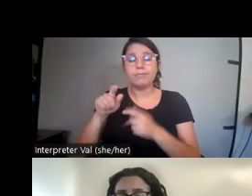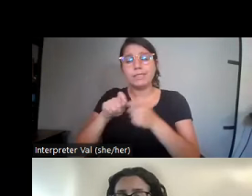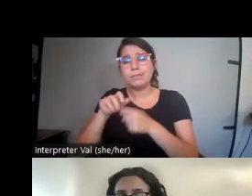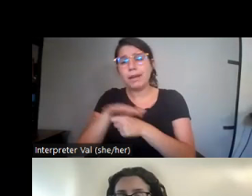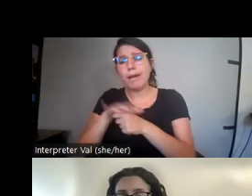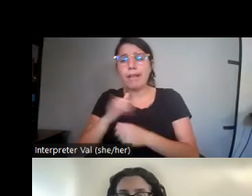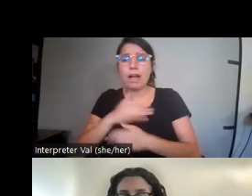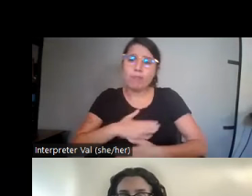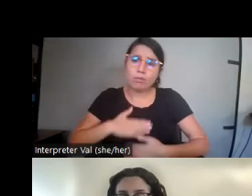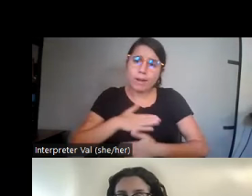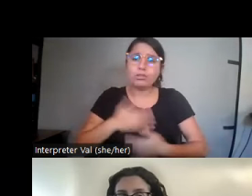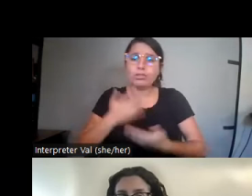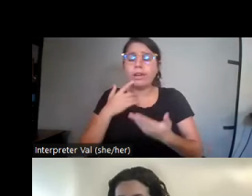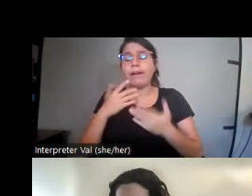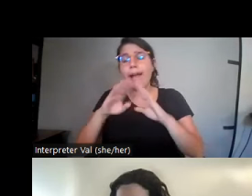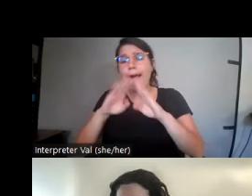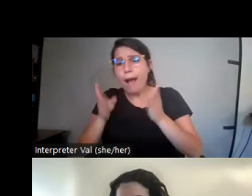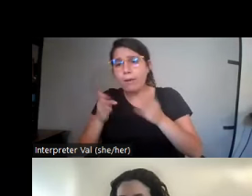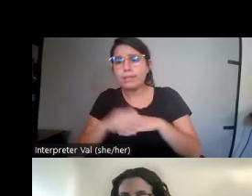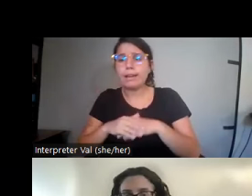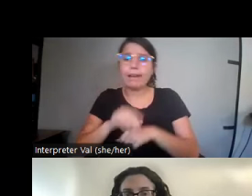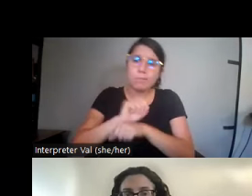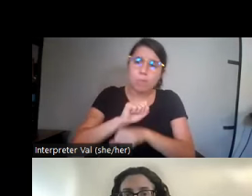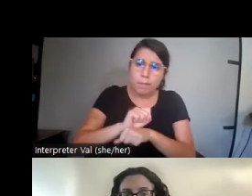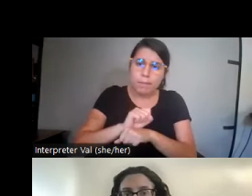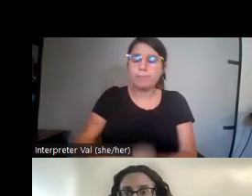recreation, housing, and employment.